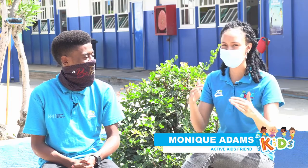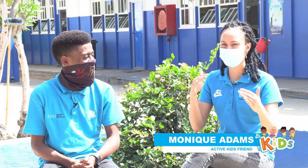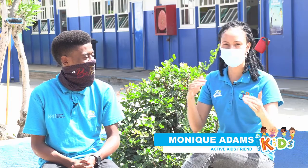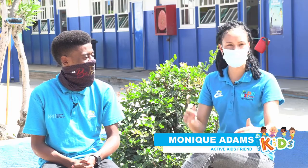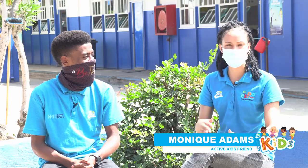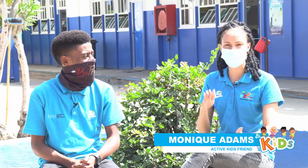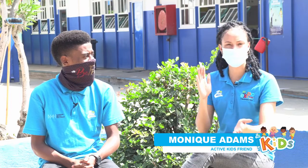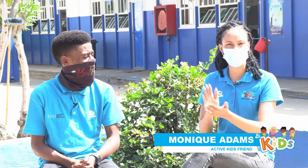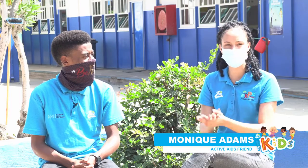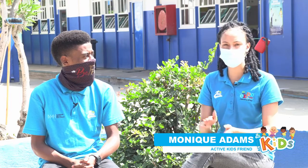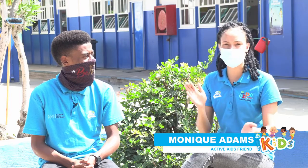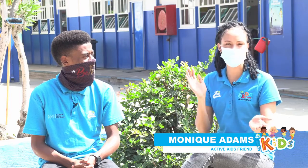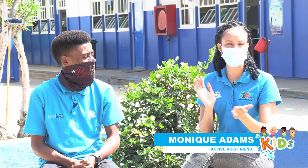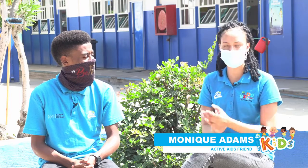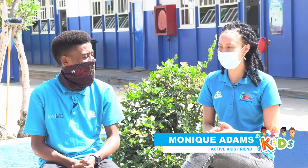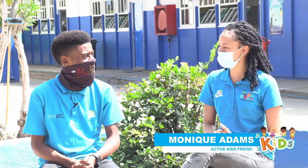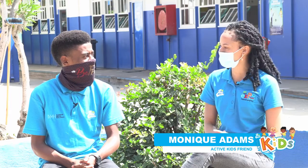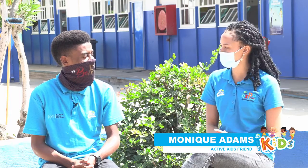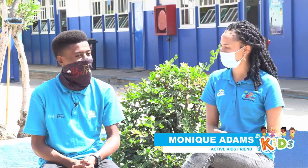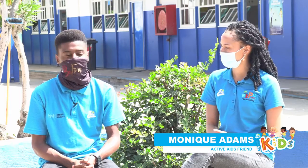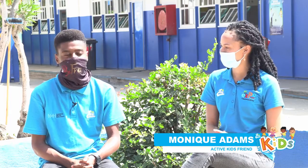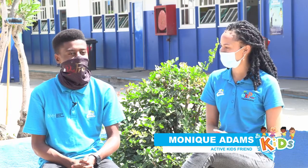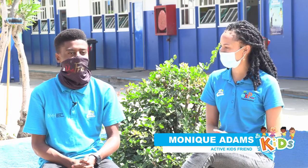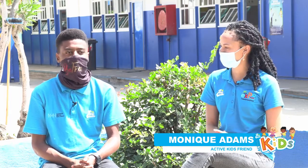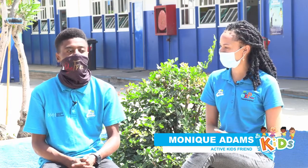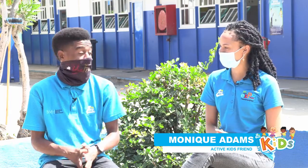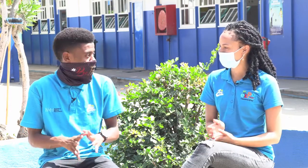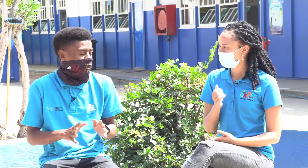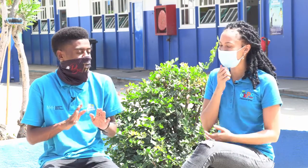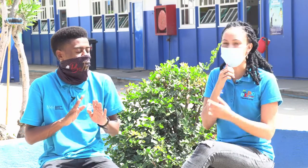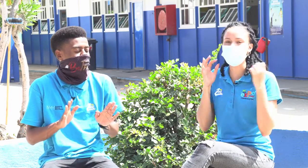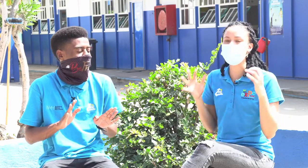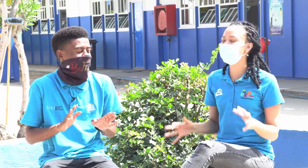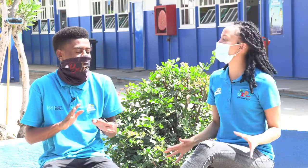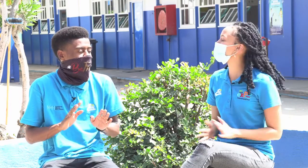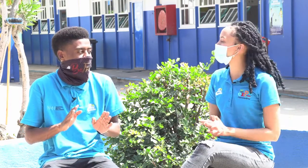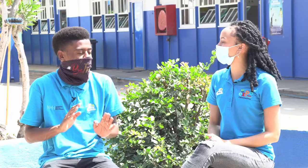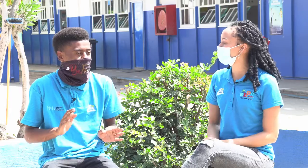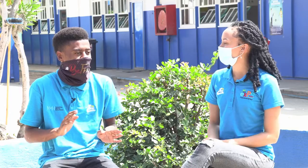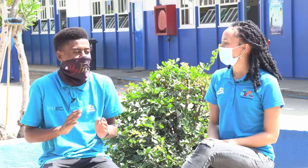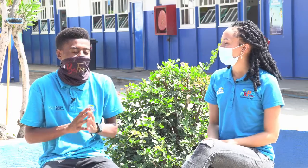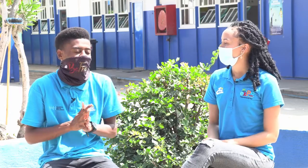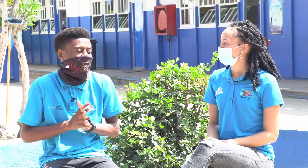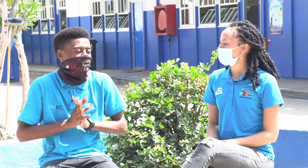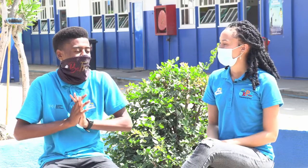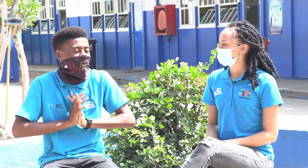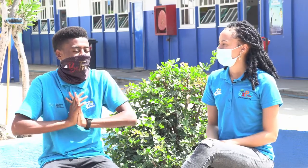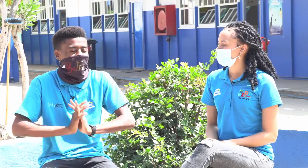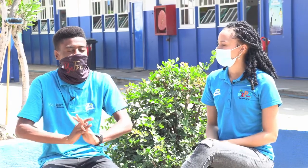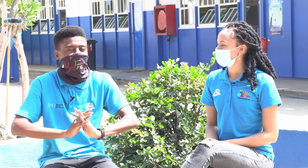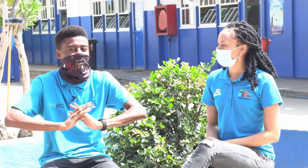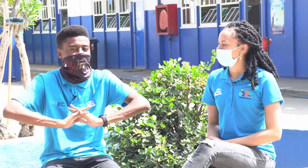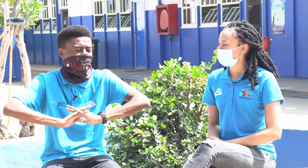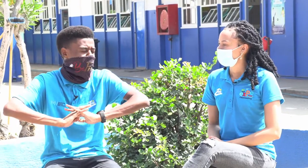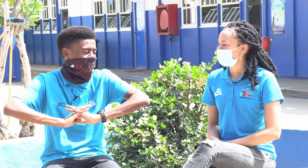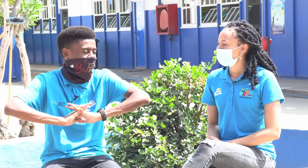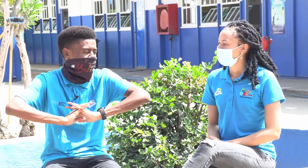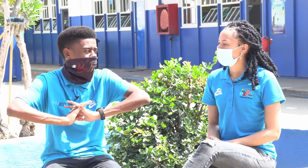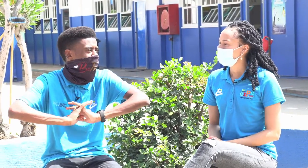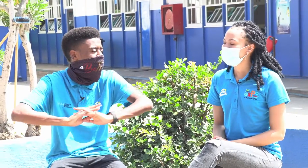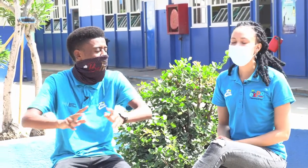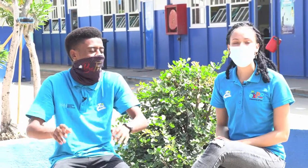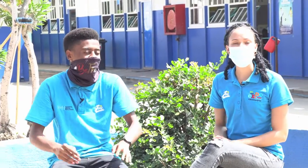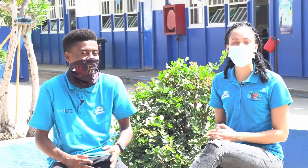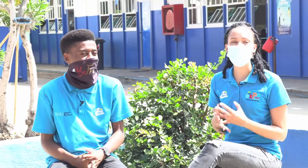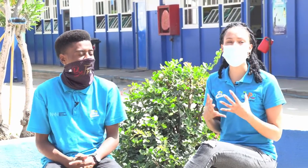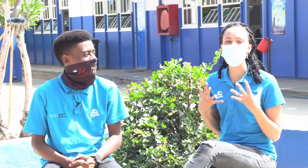Back to back, flames and flames. Teacher Musa I don't is so wanna smart. leave. Teacher Musa is so smart. I mean, I just want to stay and attend Teacher Musa's class